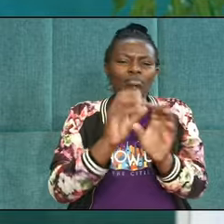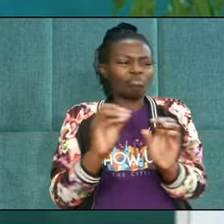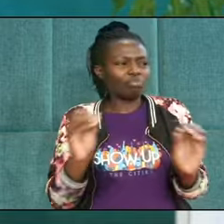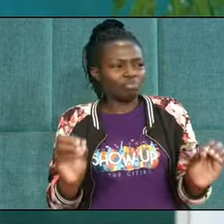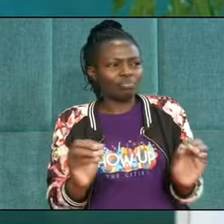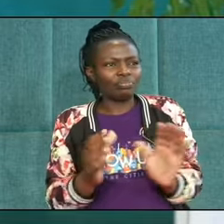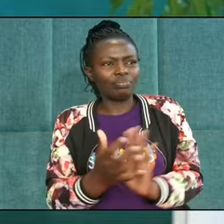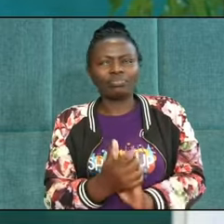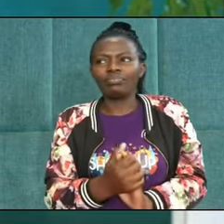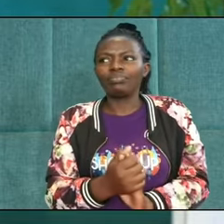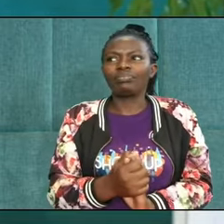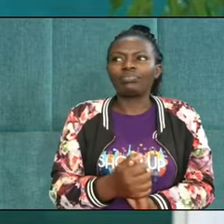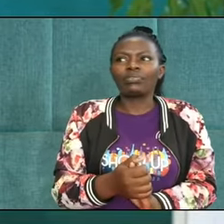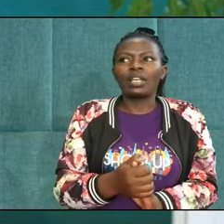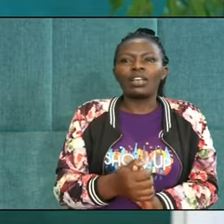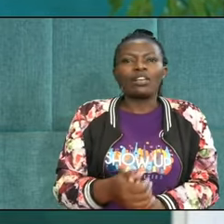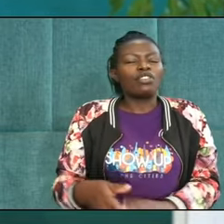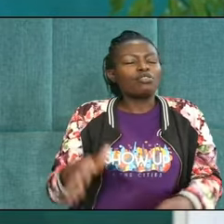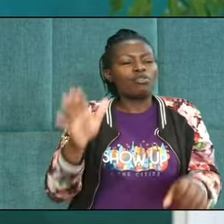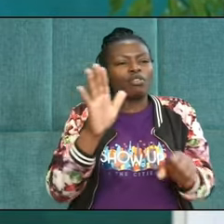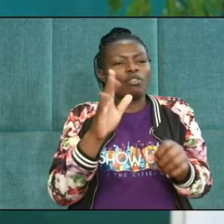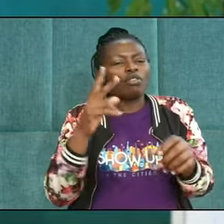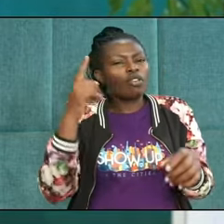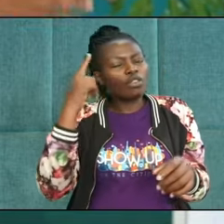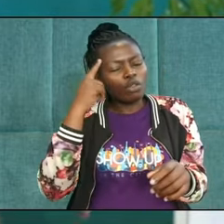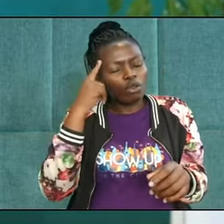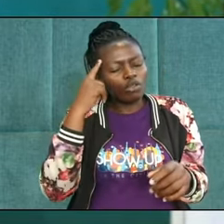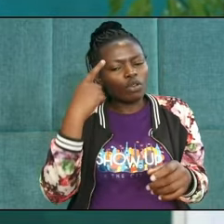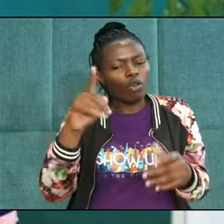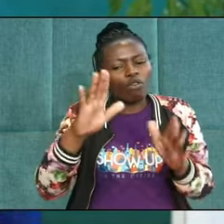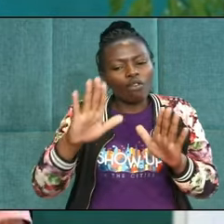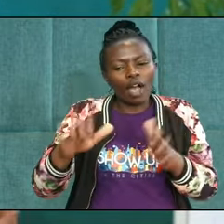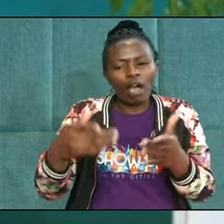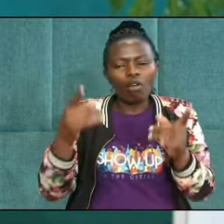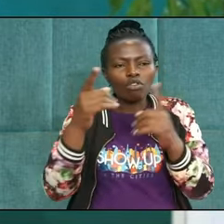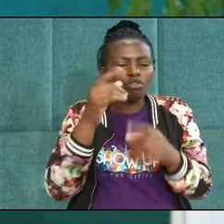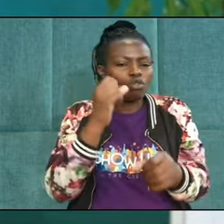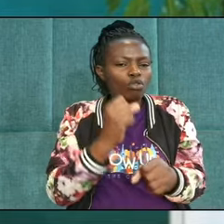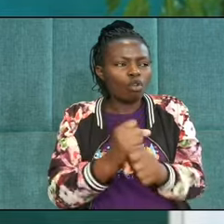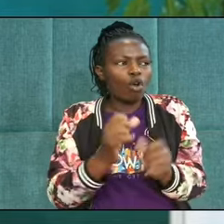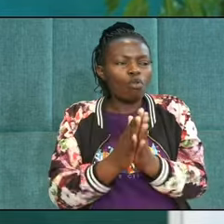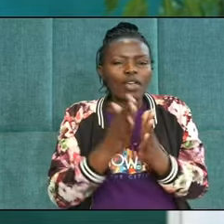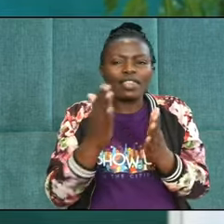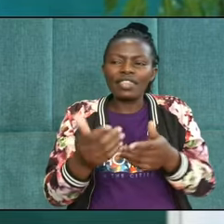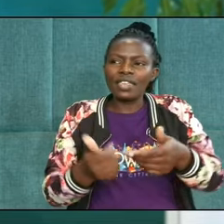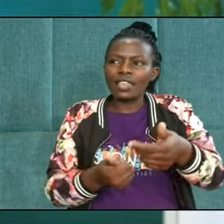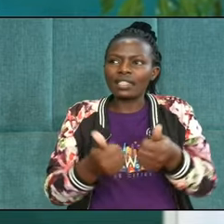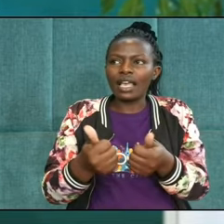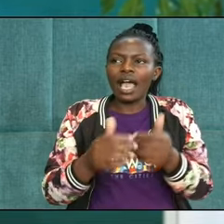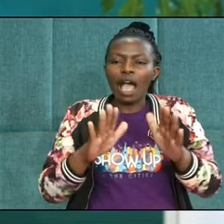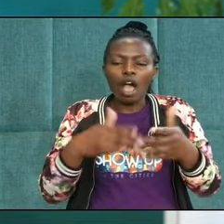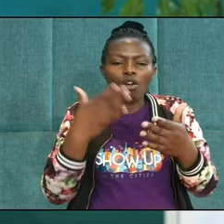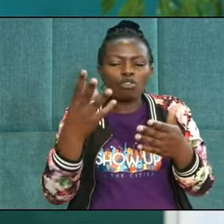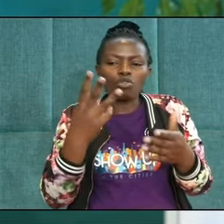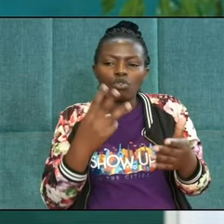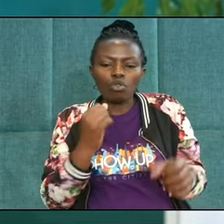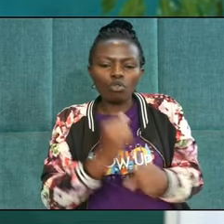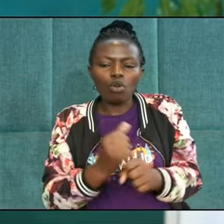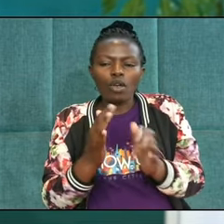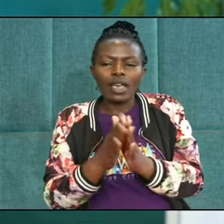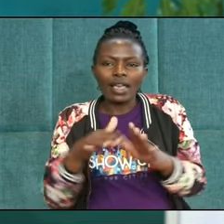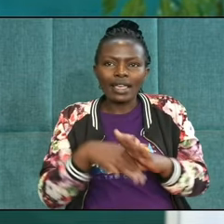properties, you are very mindful about how you handle them because you don't want to incur any harm for